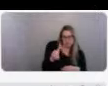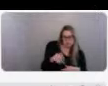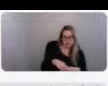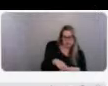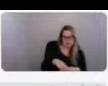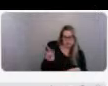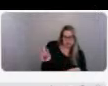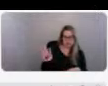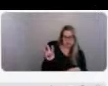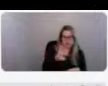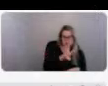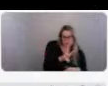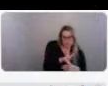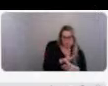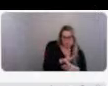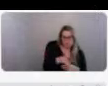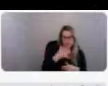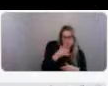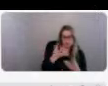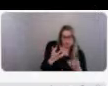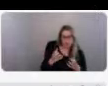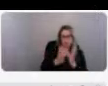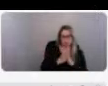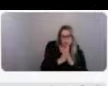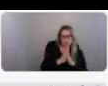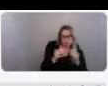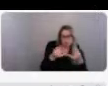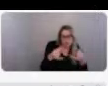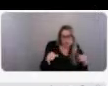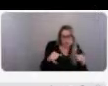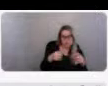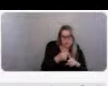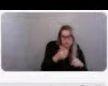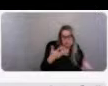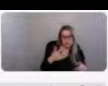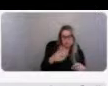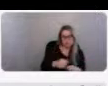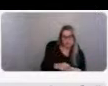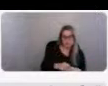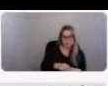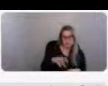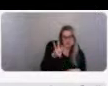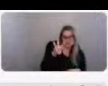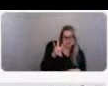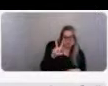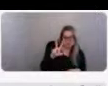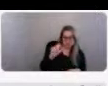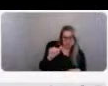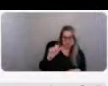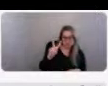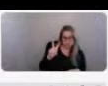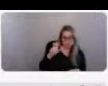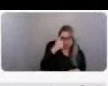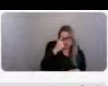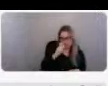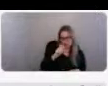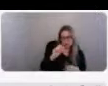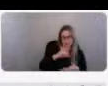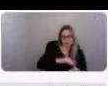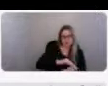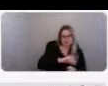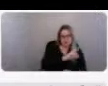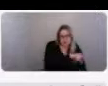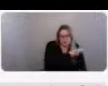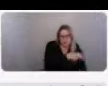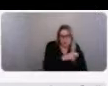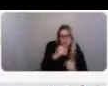west i would like to request the boundary to extend further at least to 63rd avenue this is because my doctors hospitals